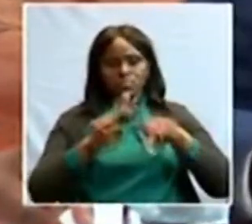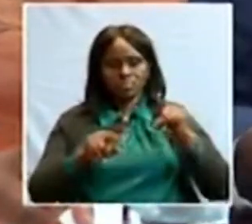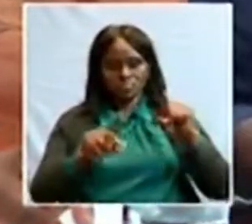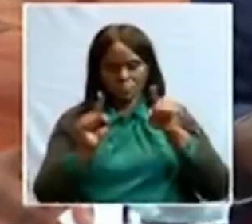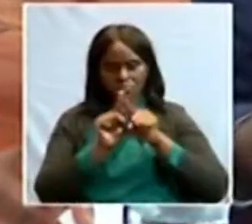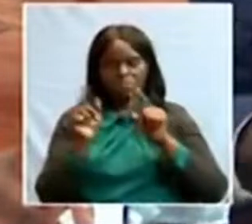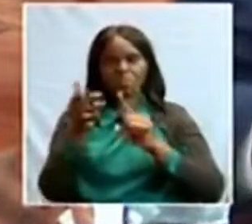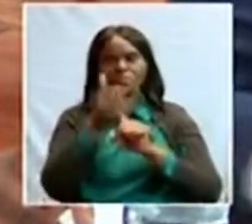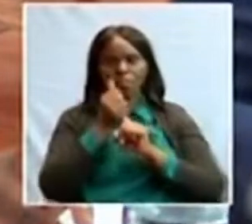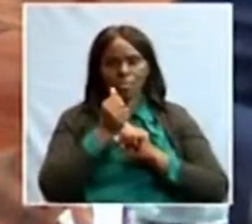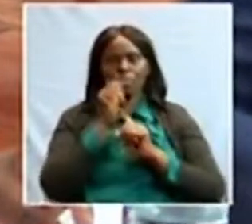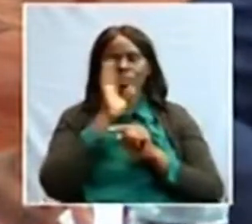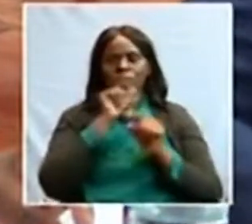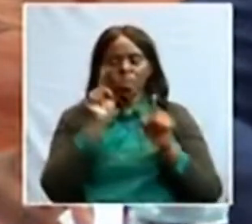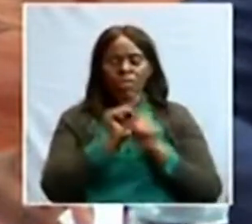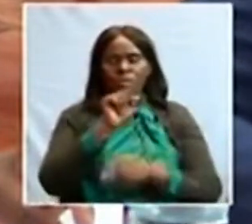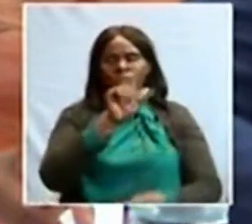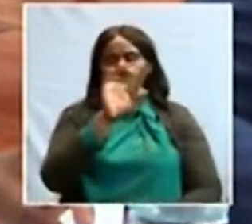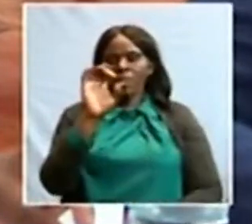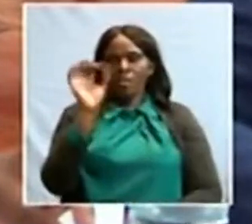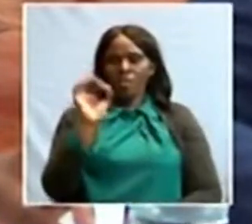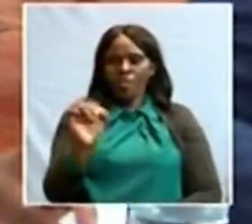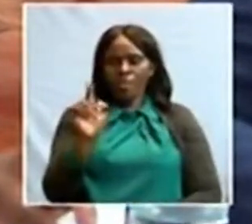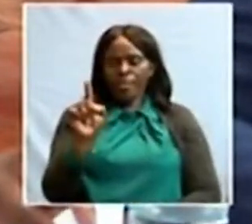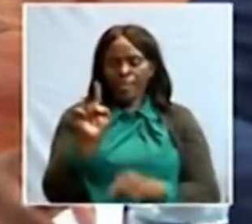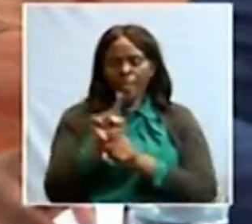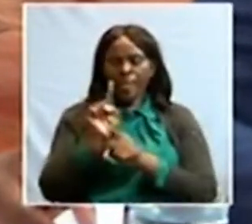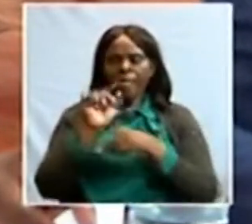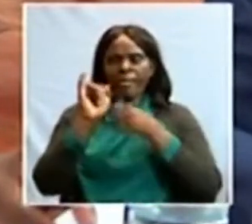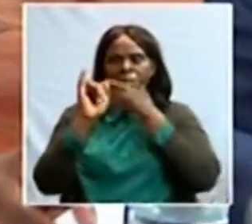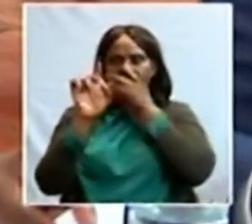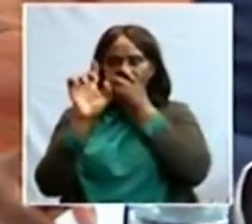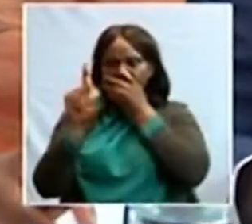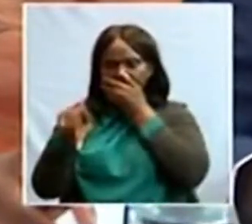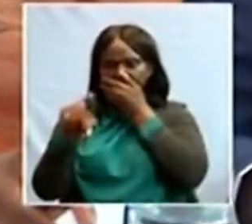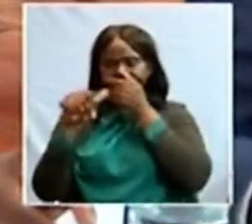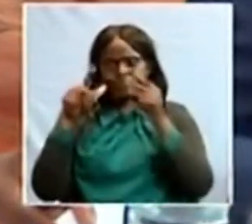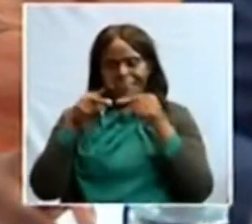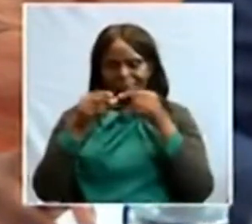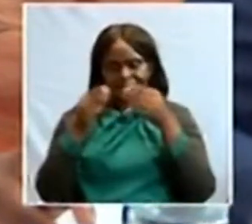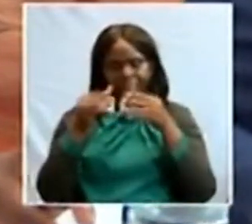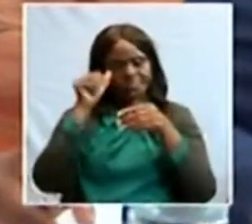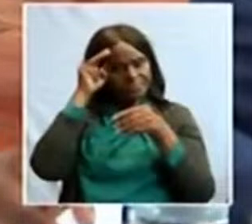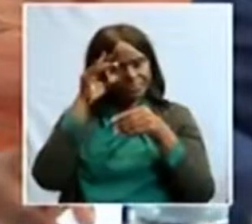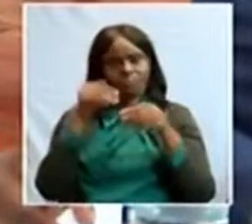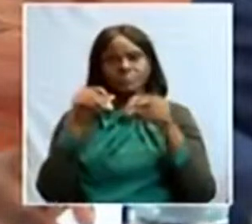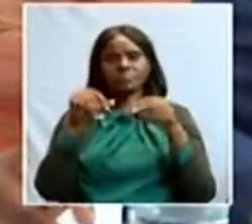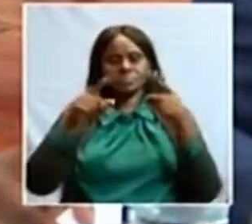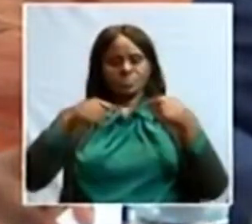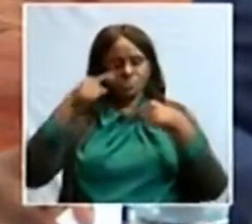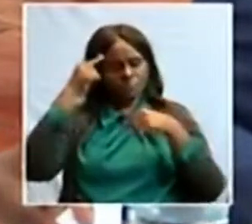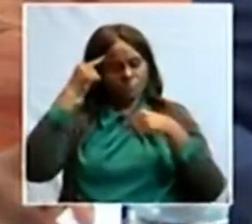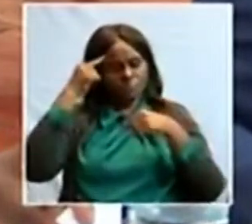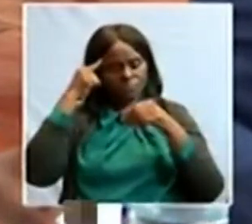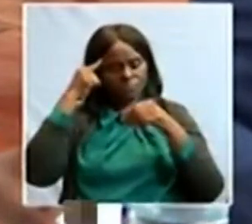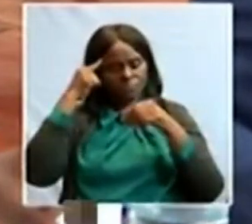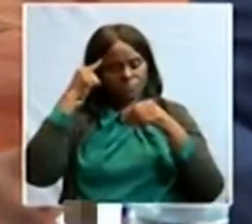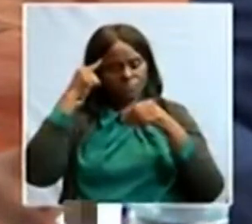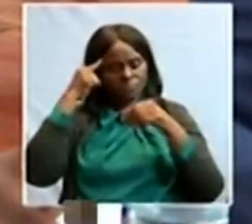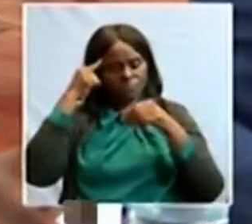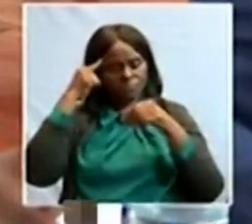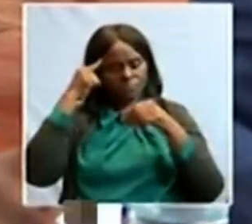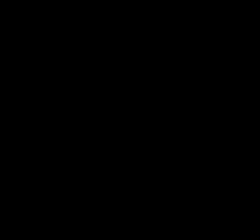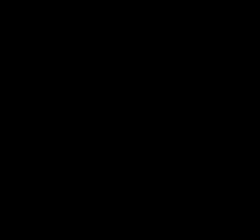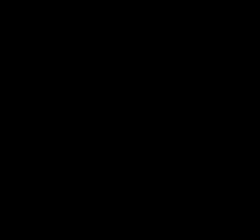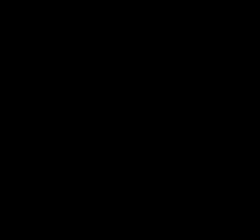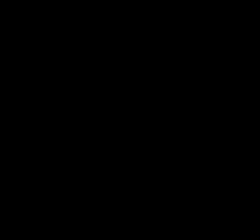been achieved 100%, and the IDP was launched by the Minister of Local Government and Rural Development.